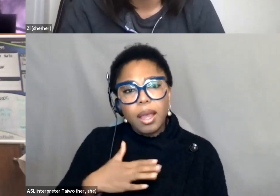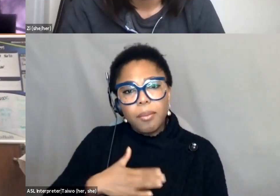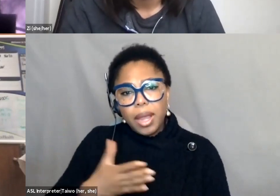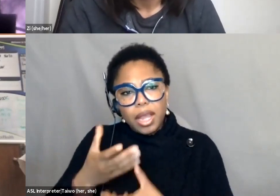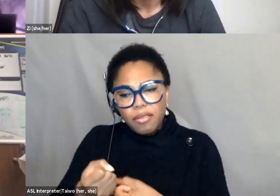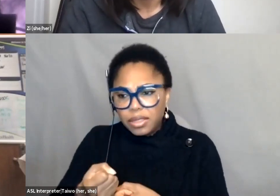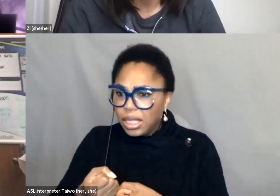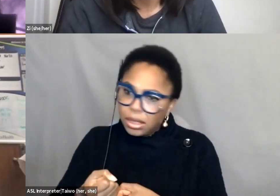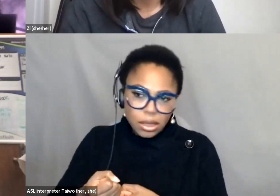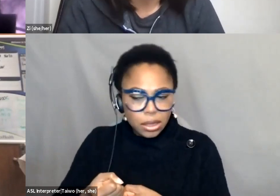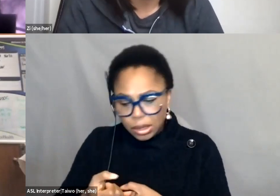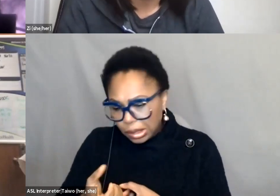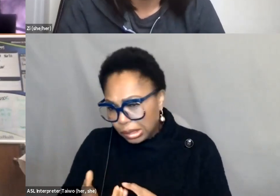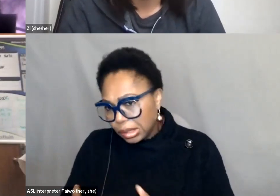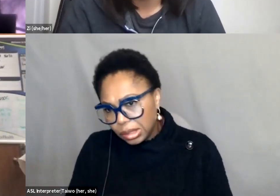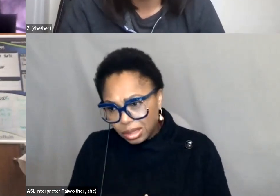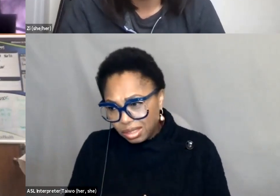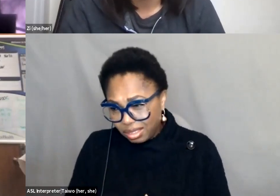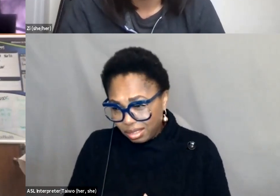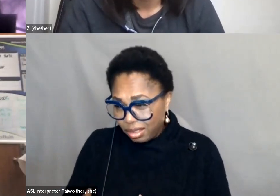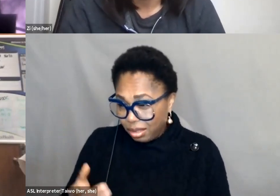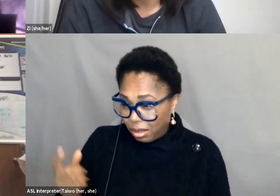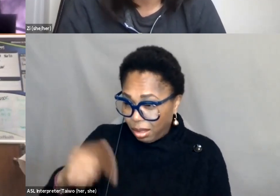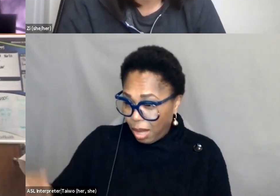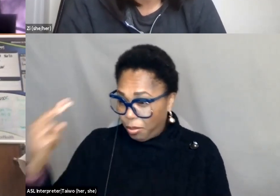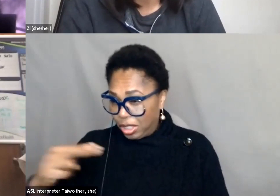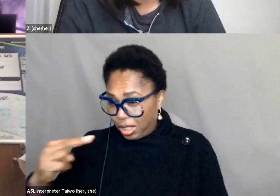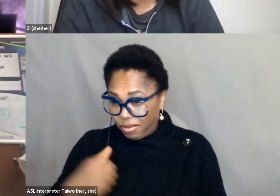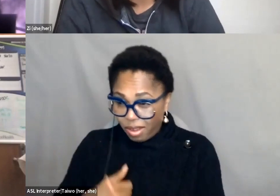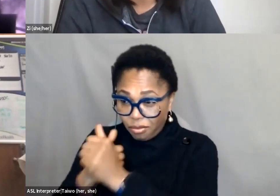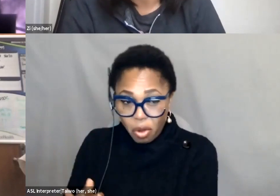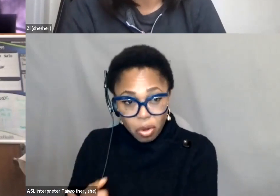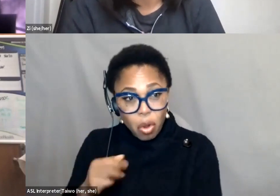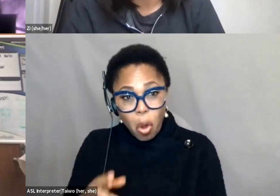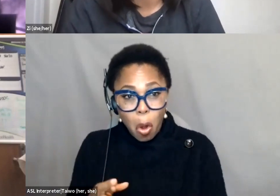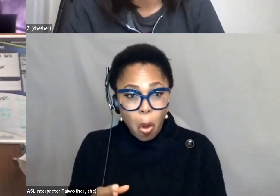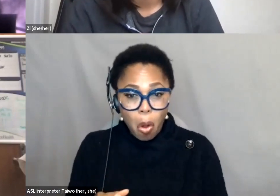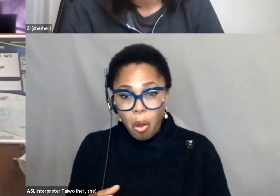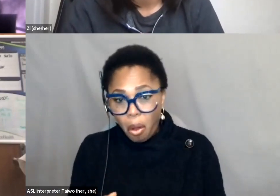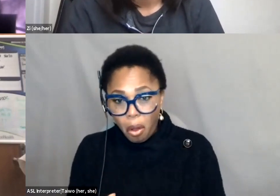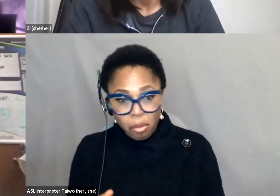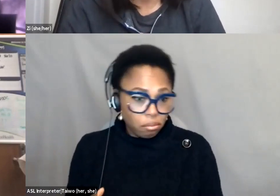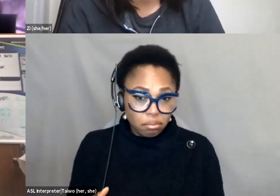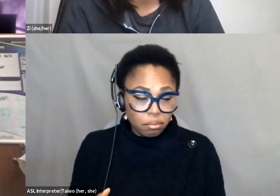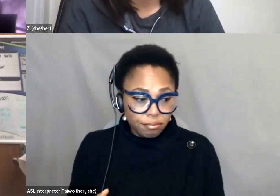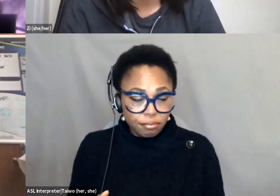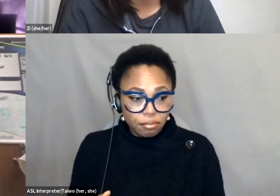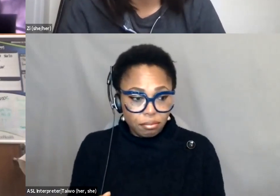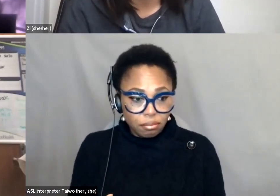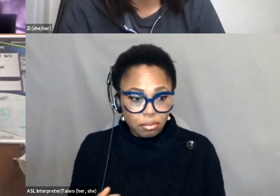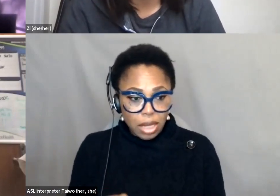falling. Should I be what other people perceive? Or should I be how they saw me in Taiwan? It is